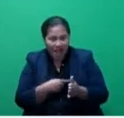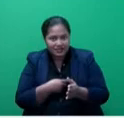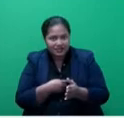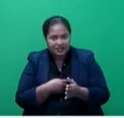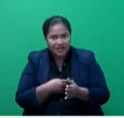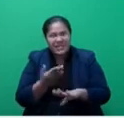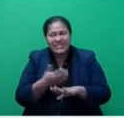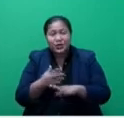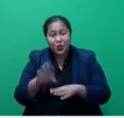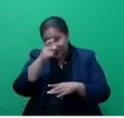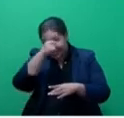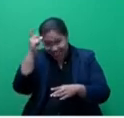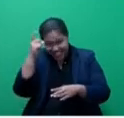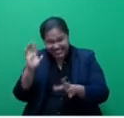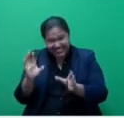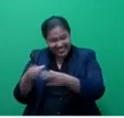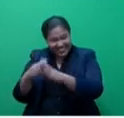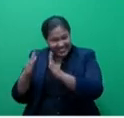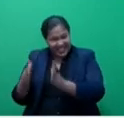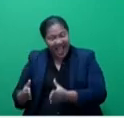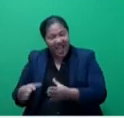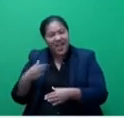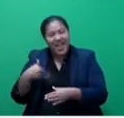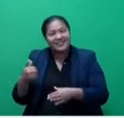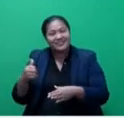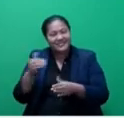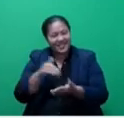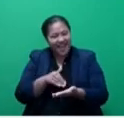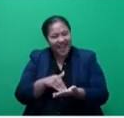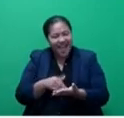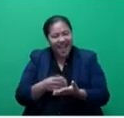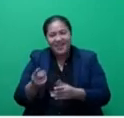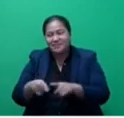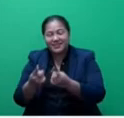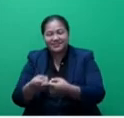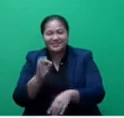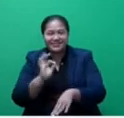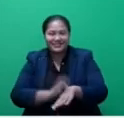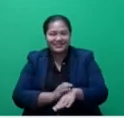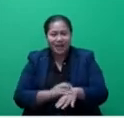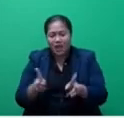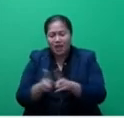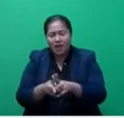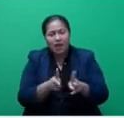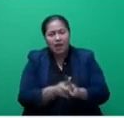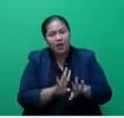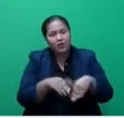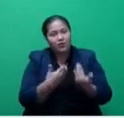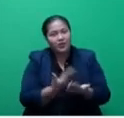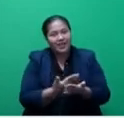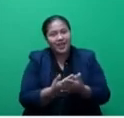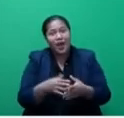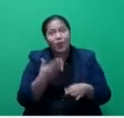of new nursing stations, health centres, divisional hospitals, public-private partnership with ASPEN to operate Lautoka